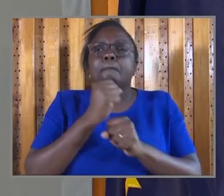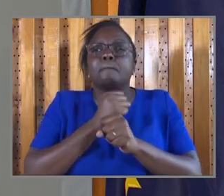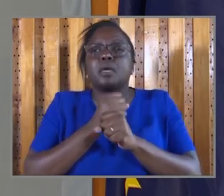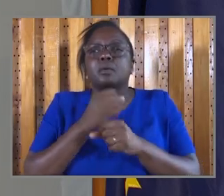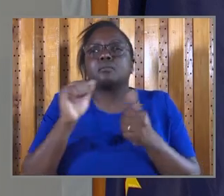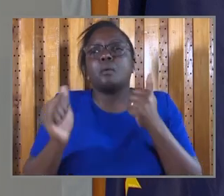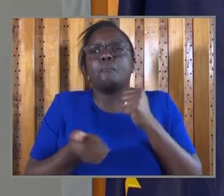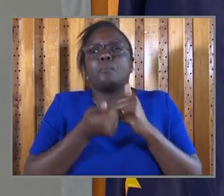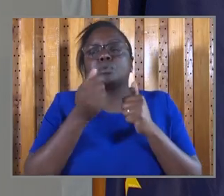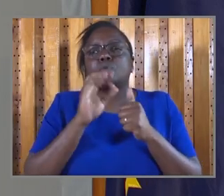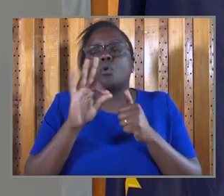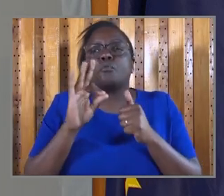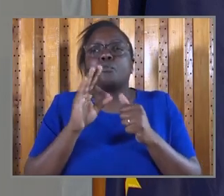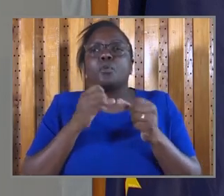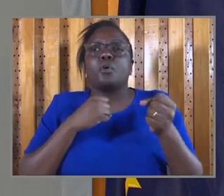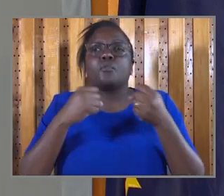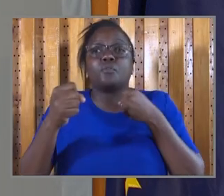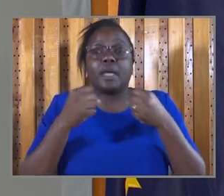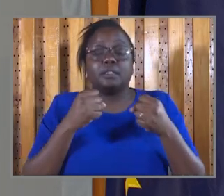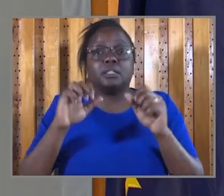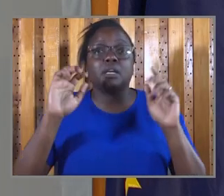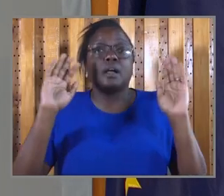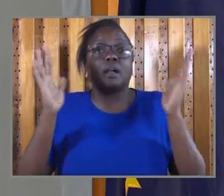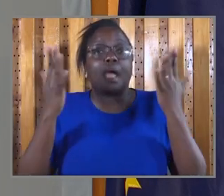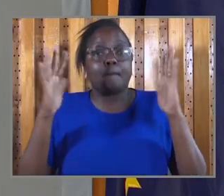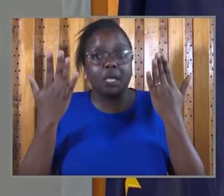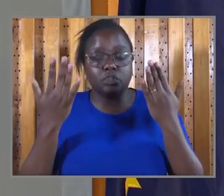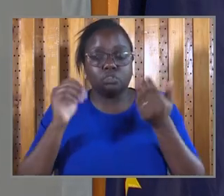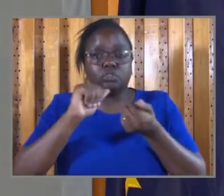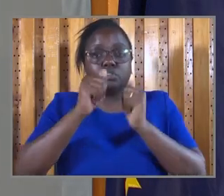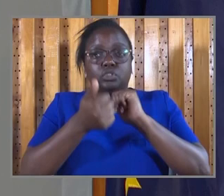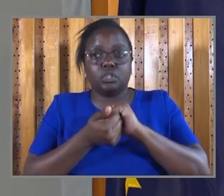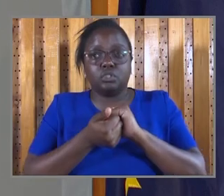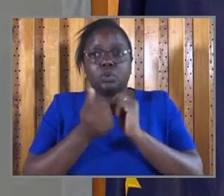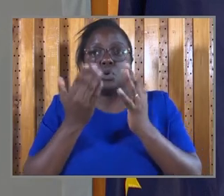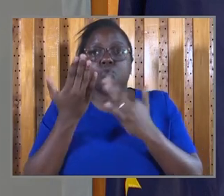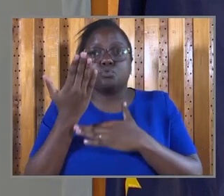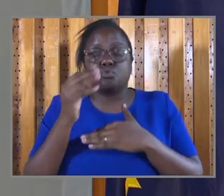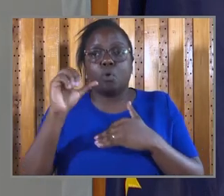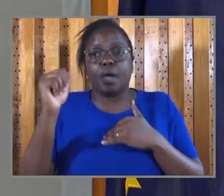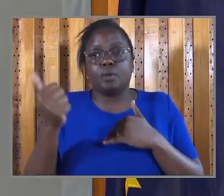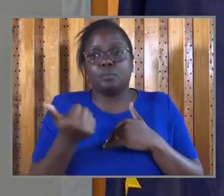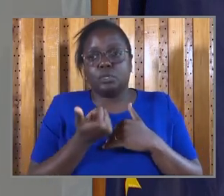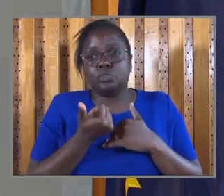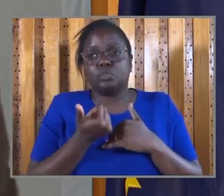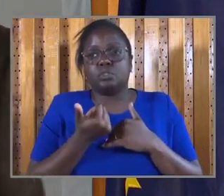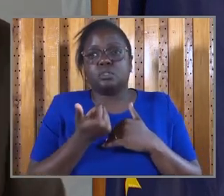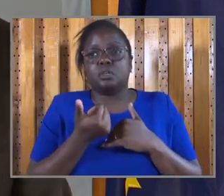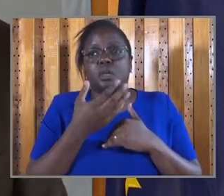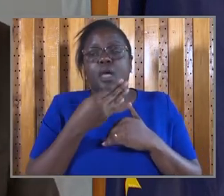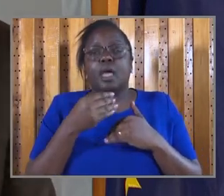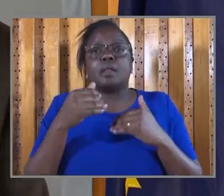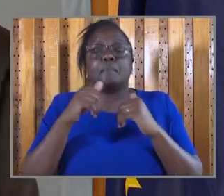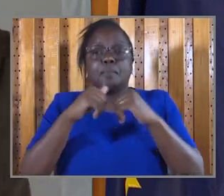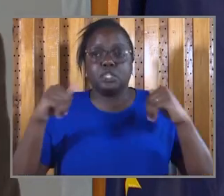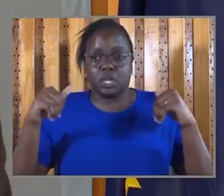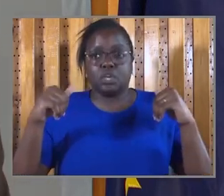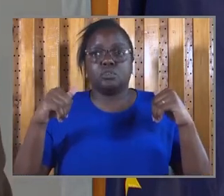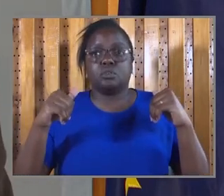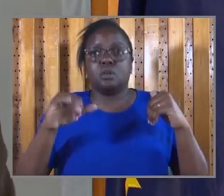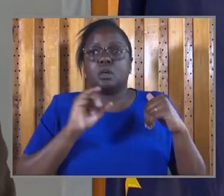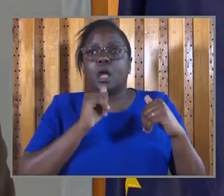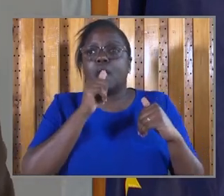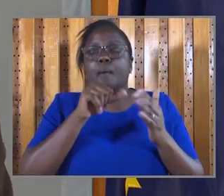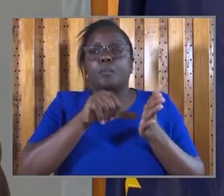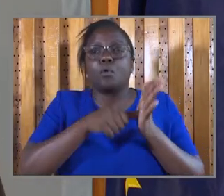of fighting climate change through the lens of adaptation, but also through the lens of mitigation.